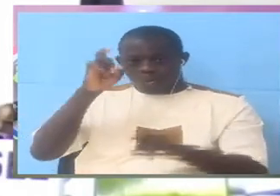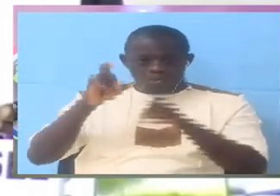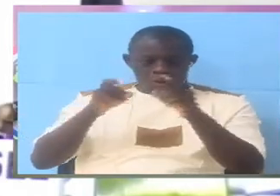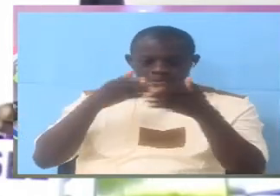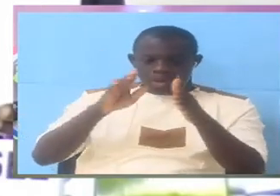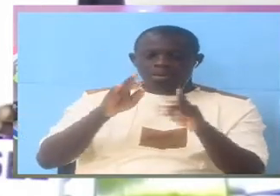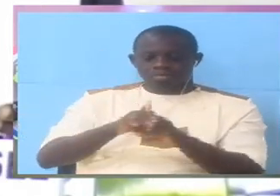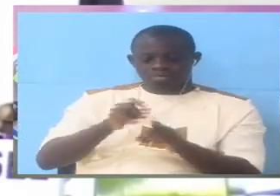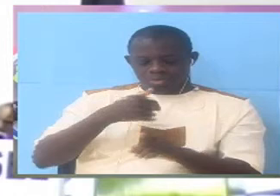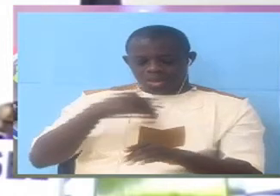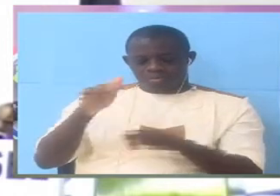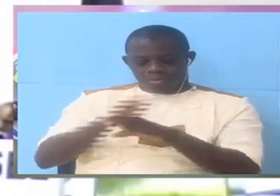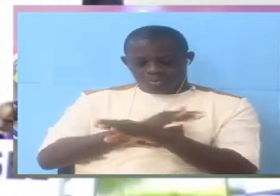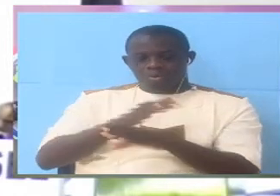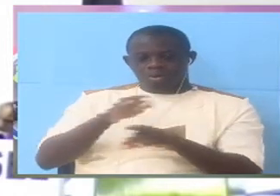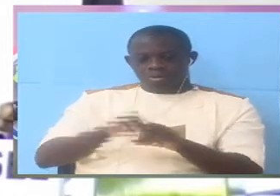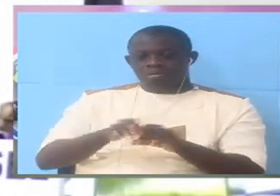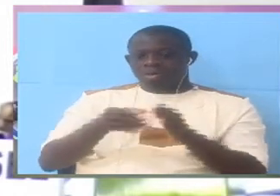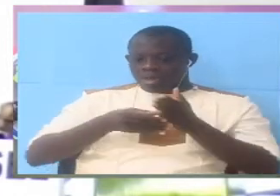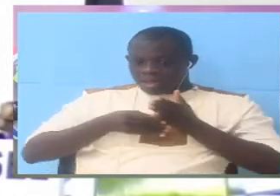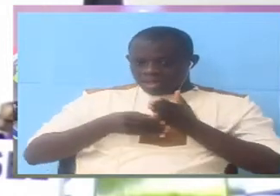of the operations and knew everything.